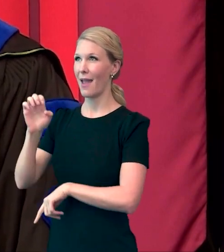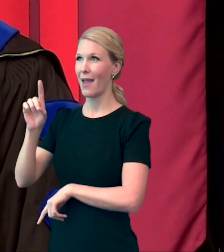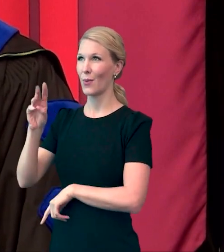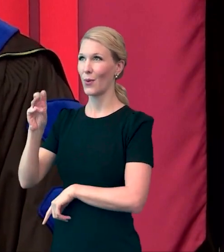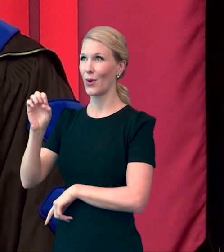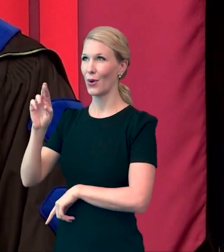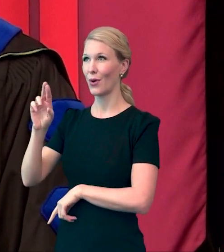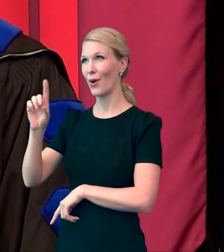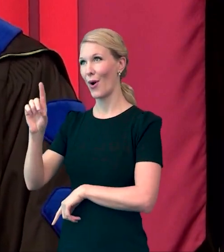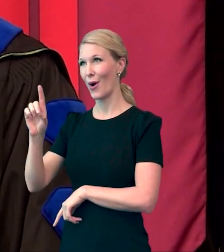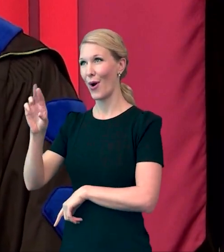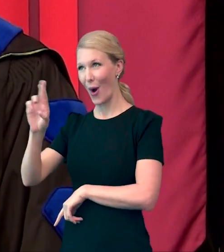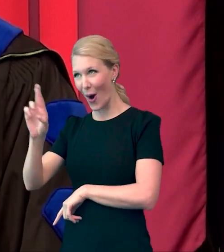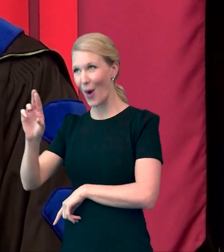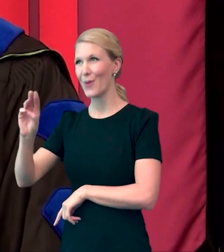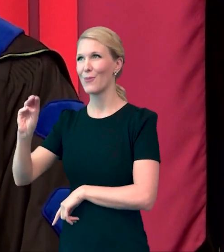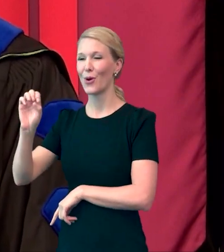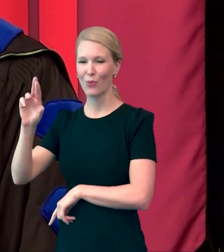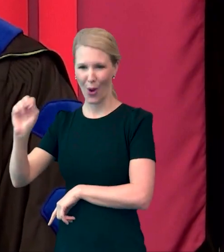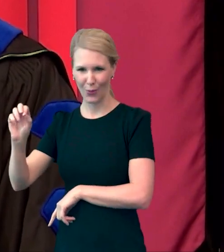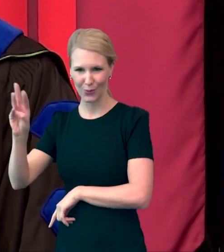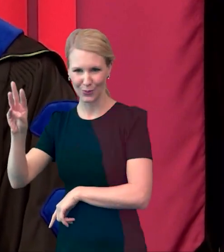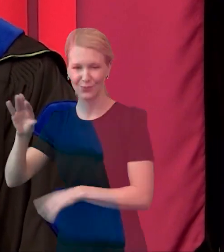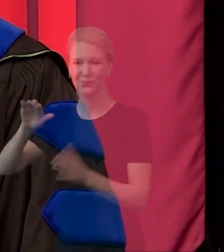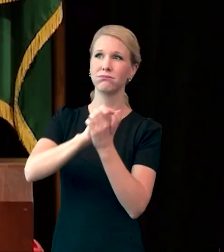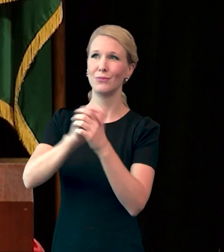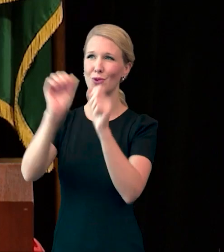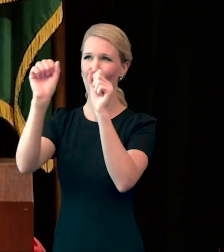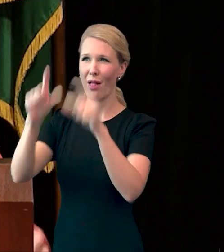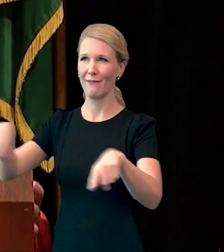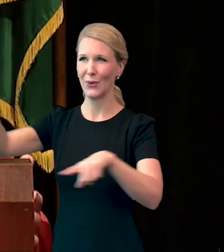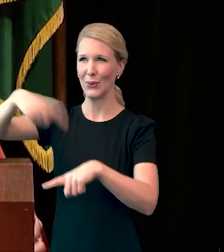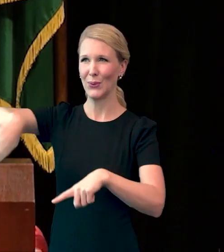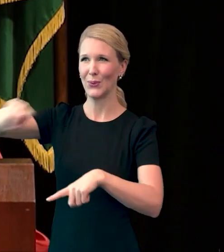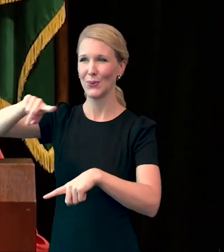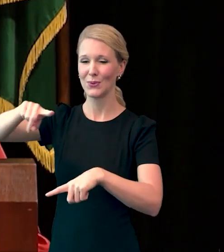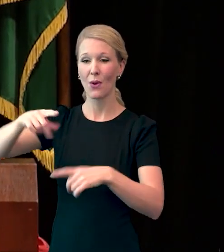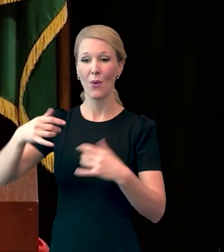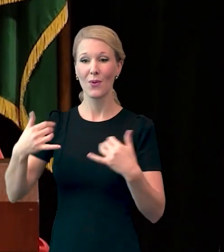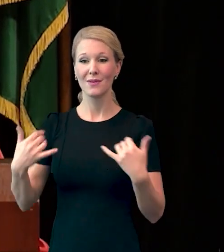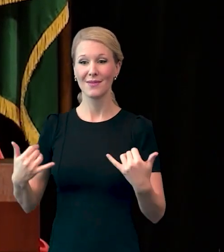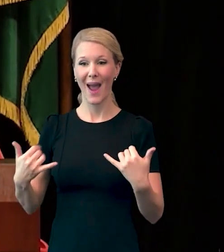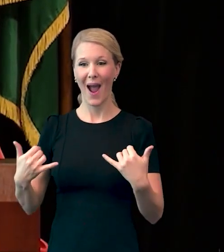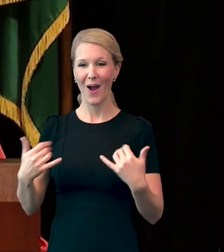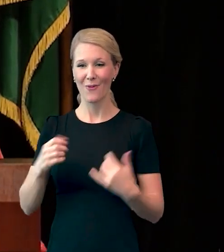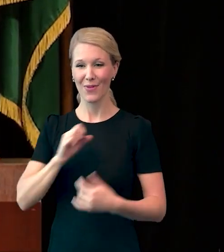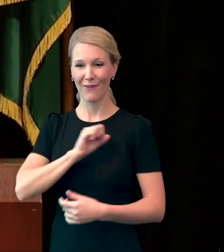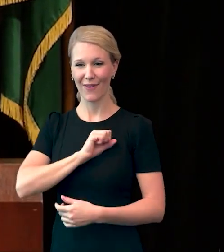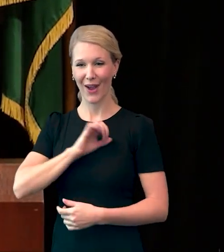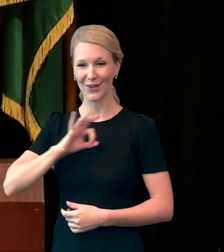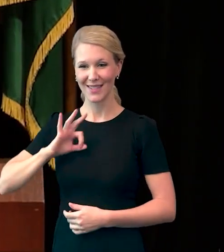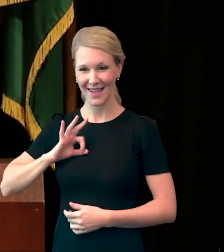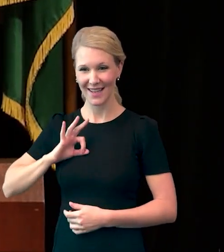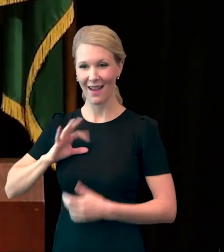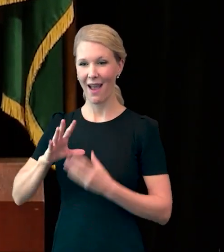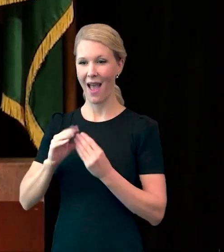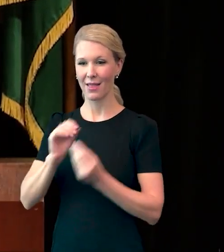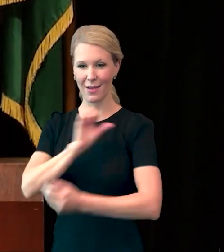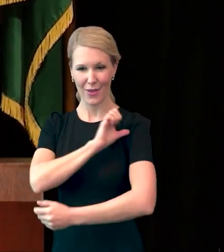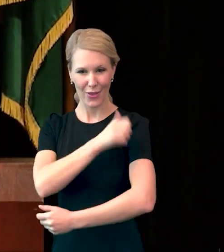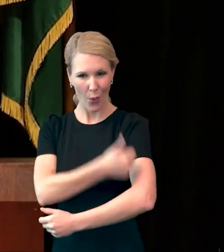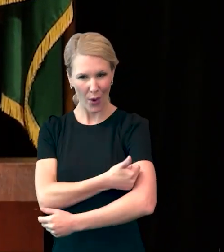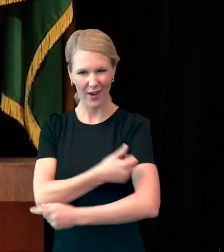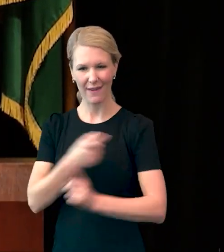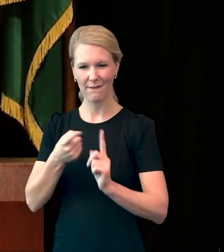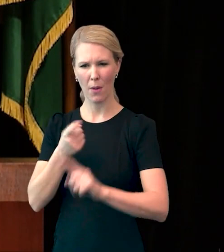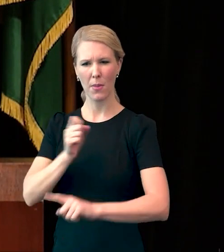candidates from the Edward R. Murrow College of Communication. Upon recommendation of the faculty and by the authority of the Board of